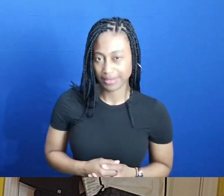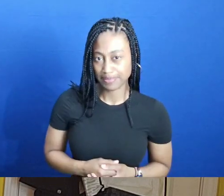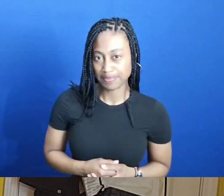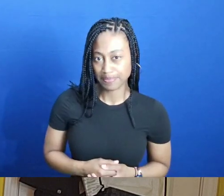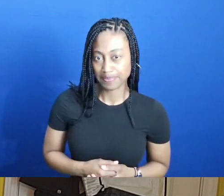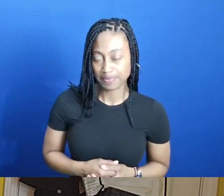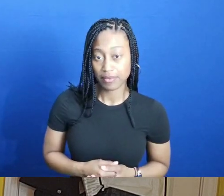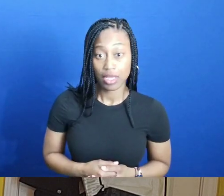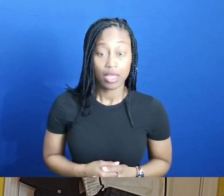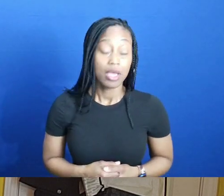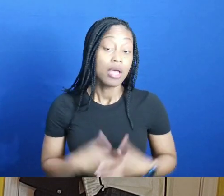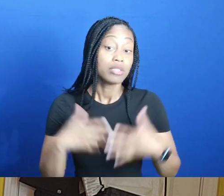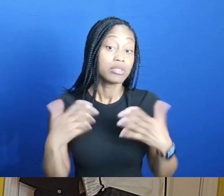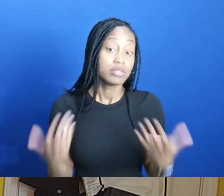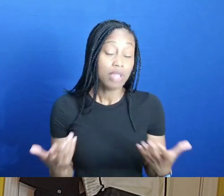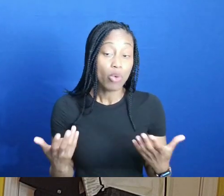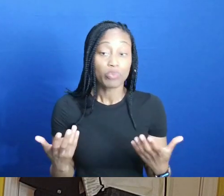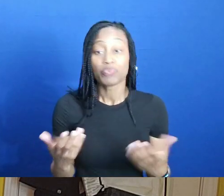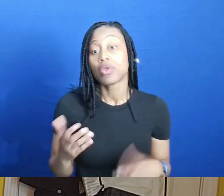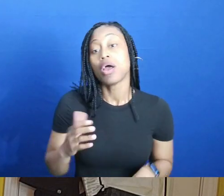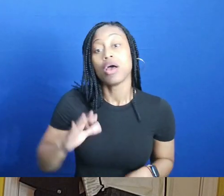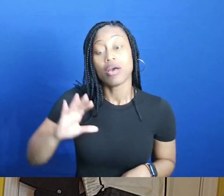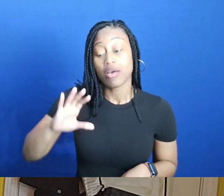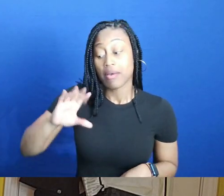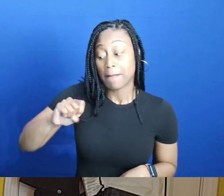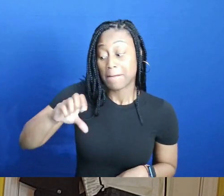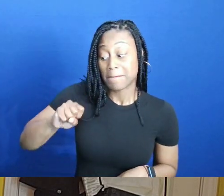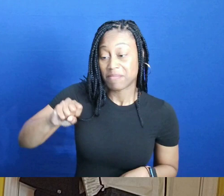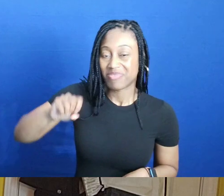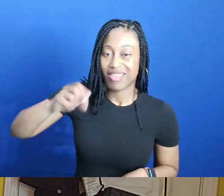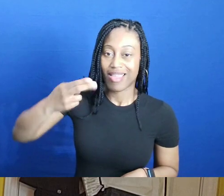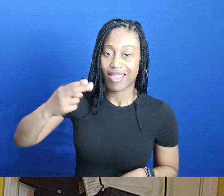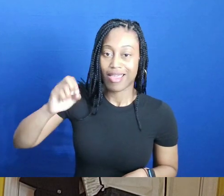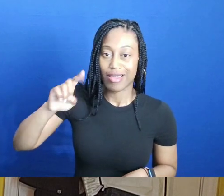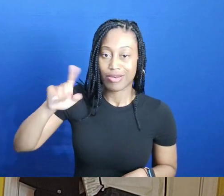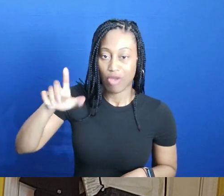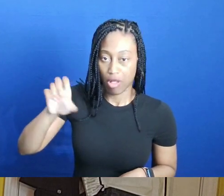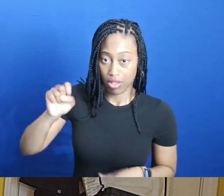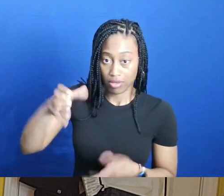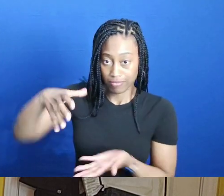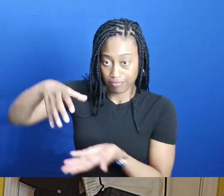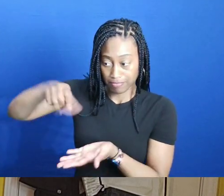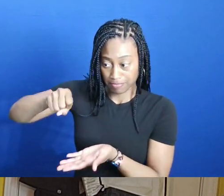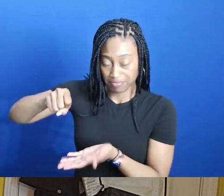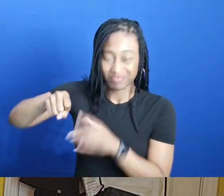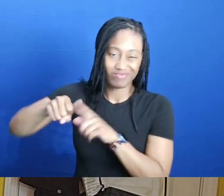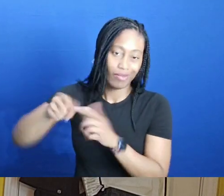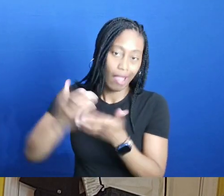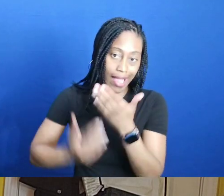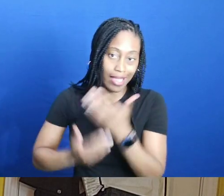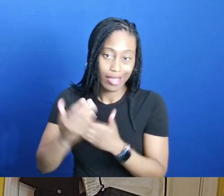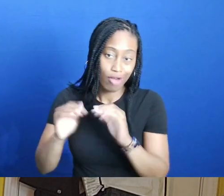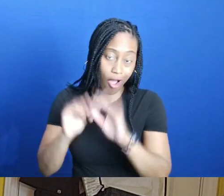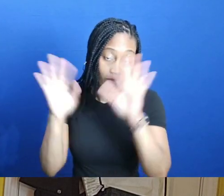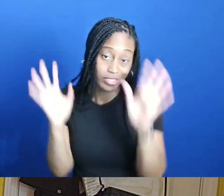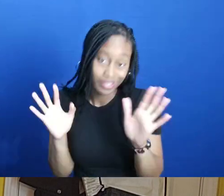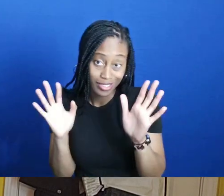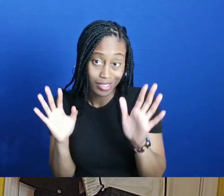for the weight of the knife. So I will point out some parts of the knife. We have the